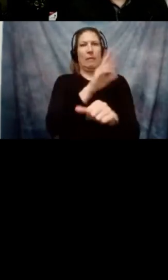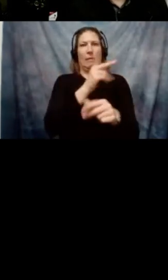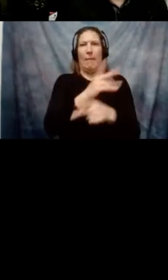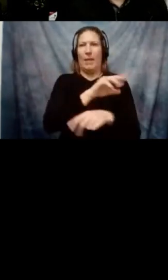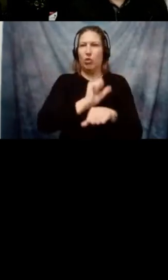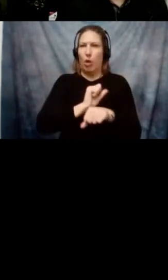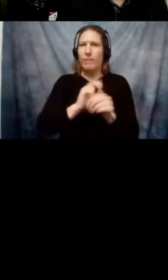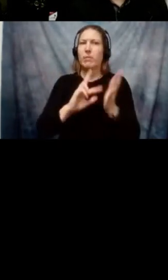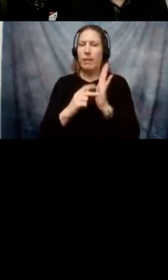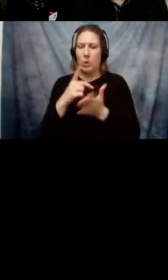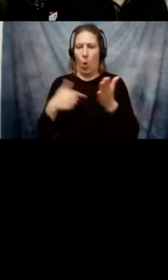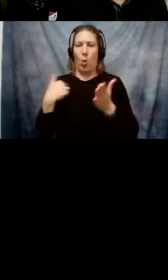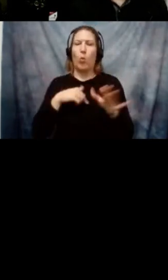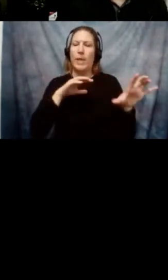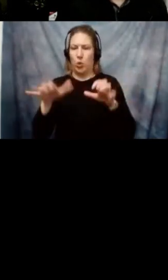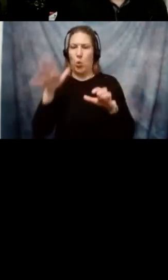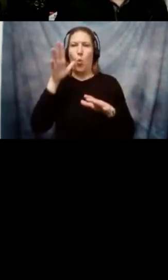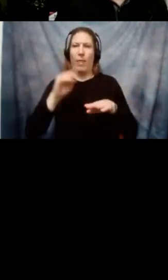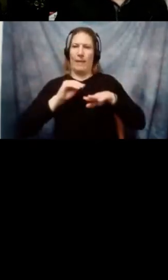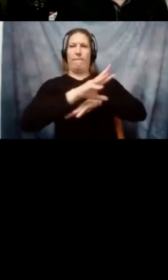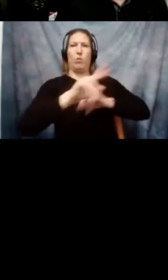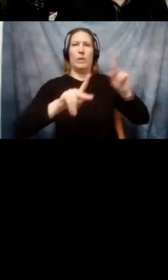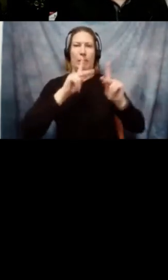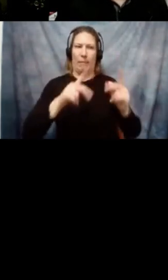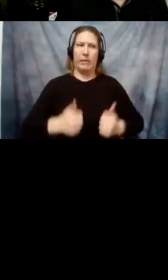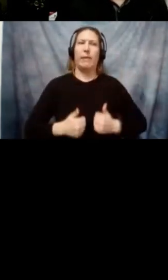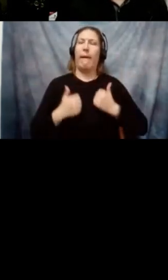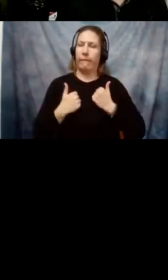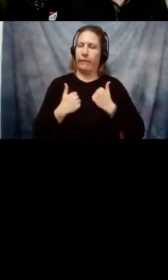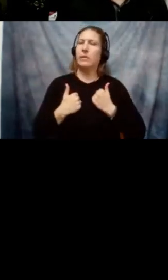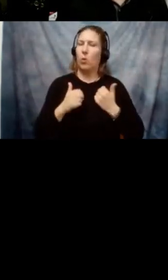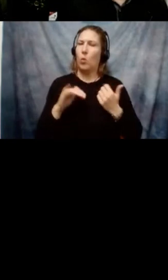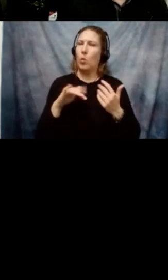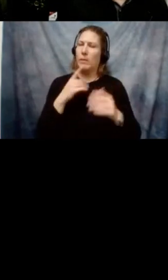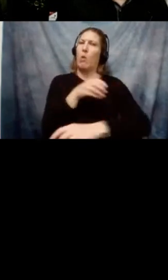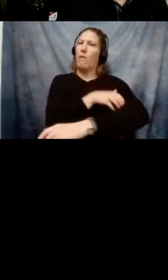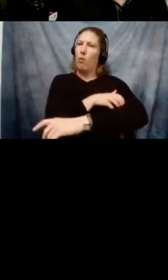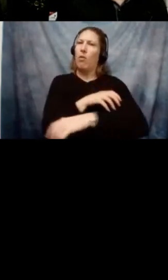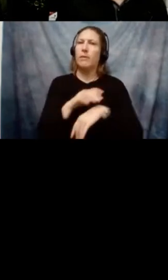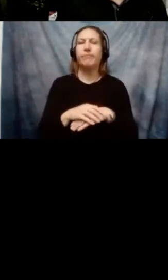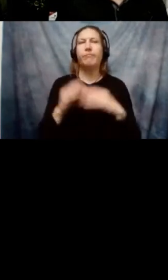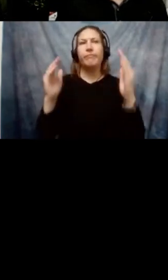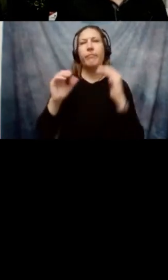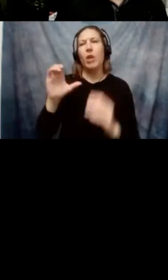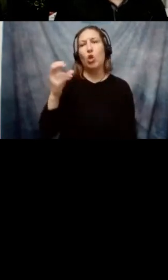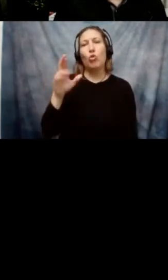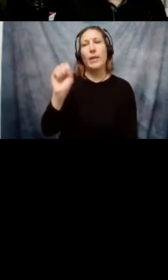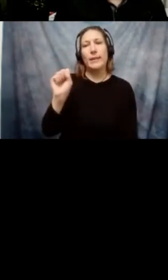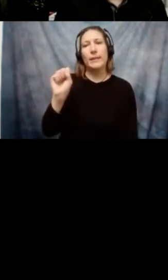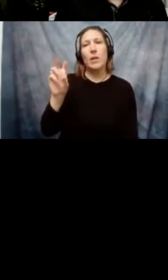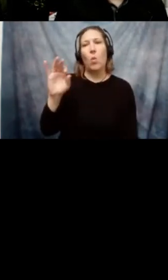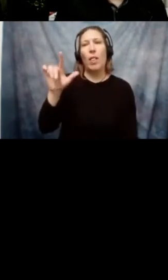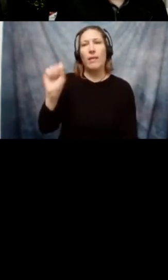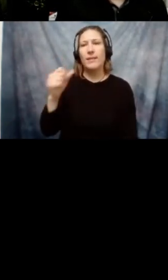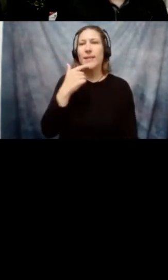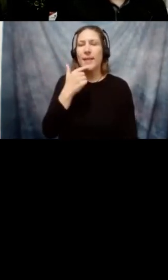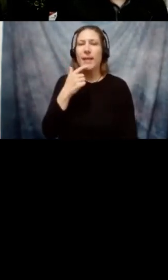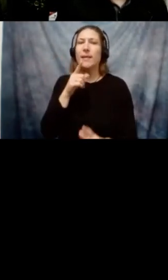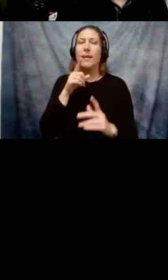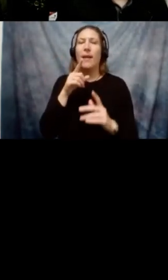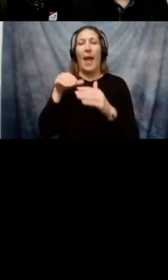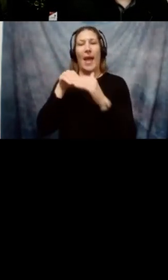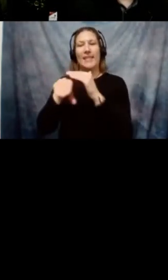Yeah, Bobby adds here, I appreciate the story about the person who couldn't read but needed the certification for his job. What we do changes